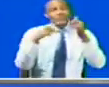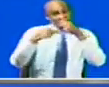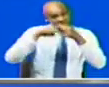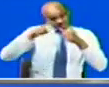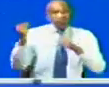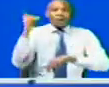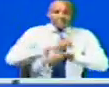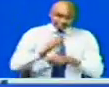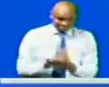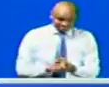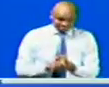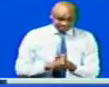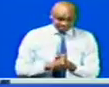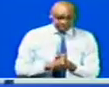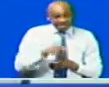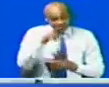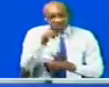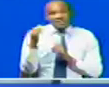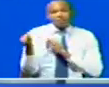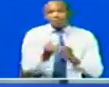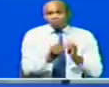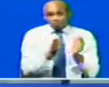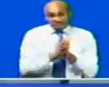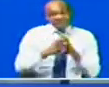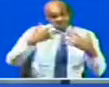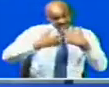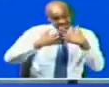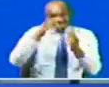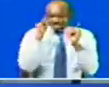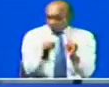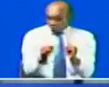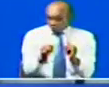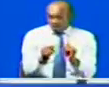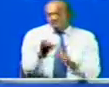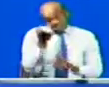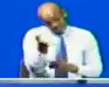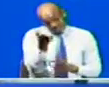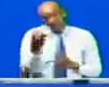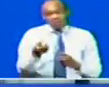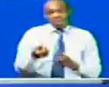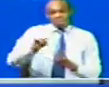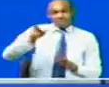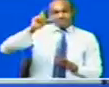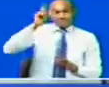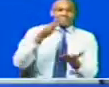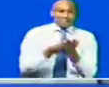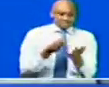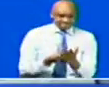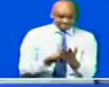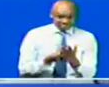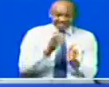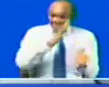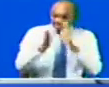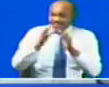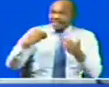shillings a day. And with the introduction of its Fino machine, these numbers could soon scale up. Strategic plan is